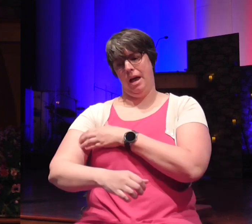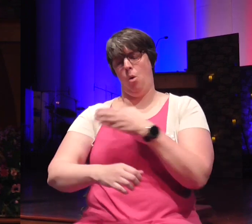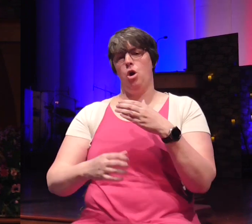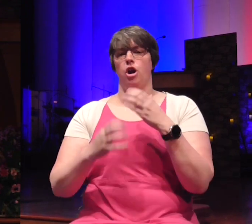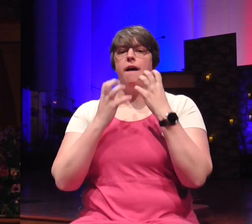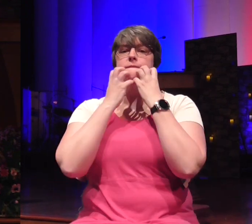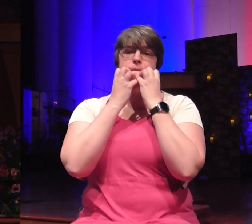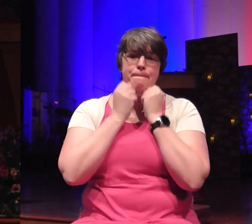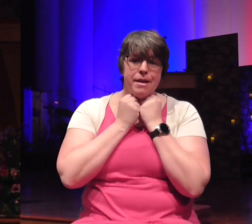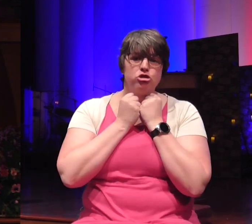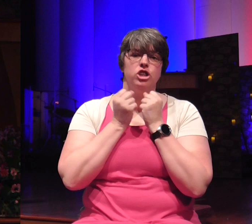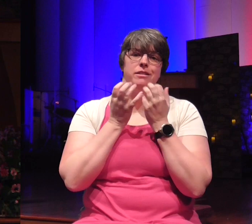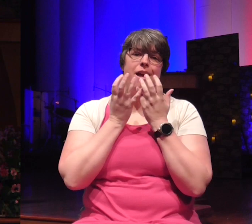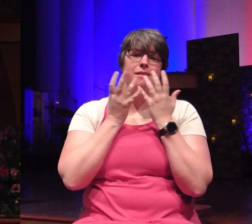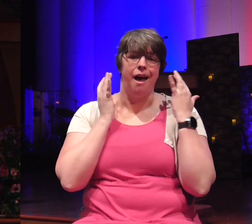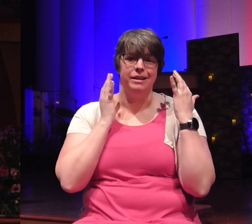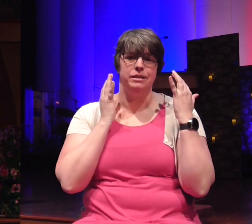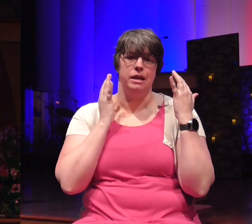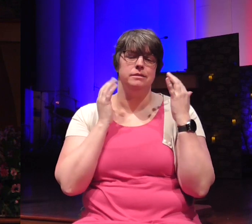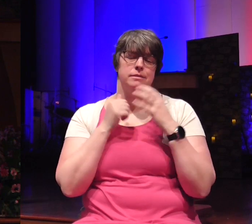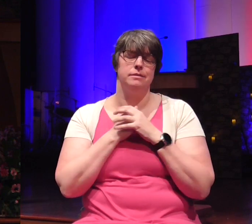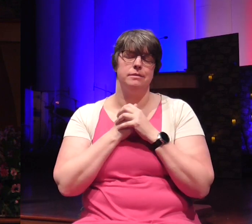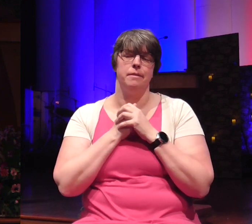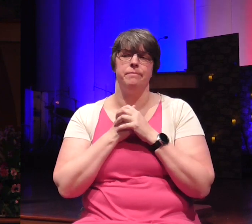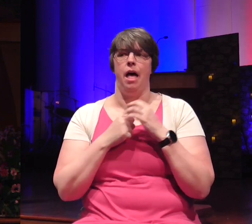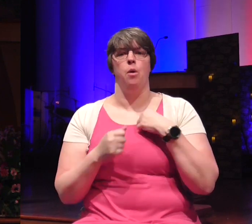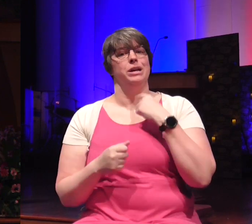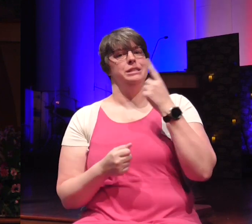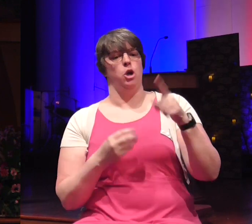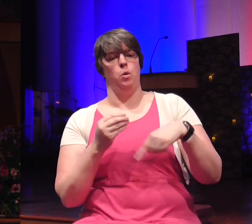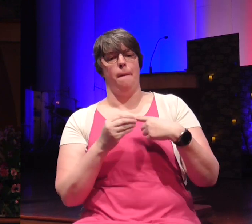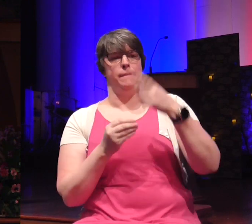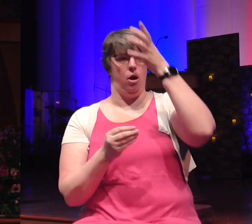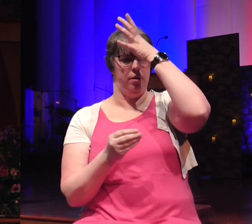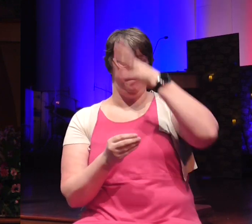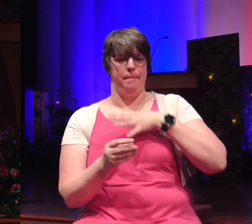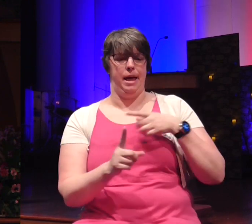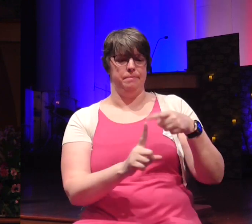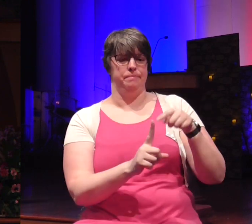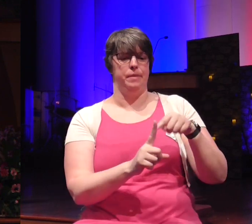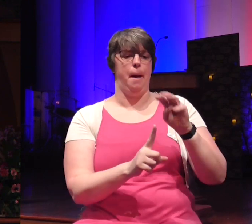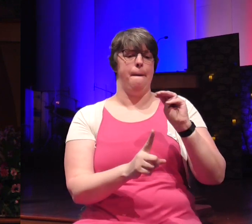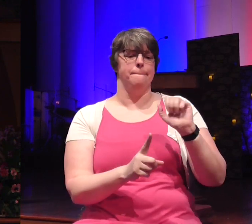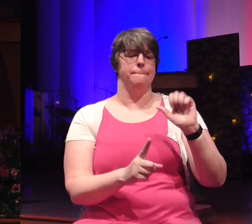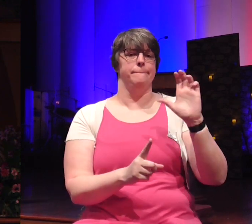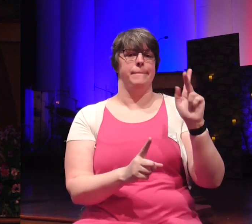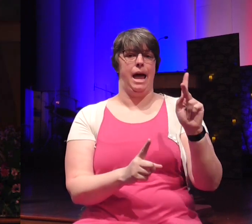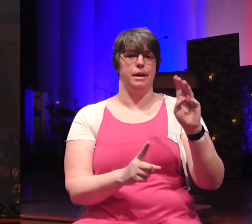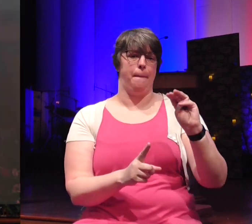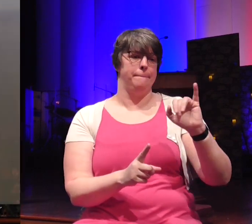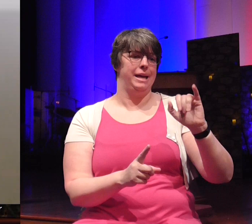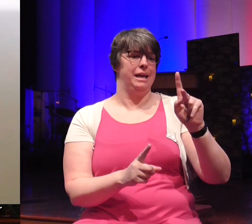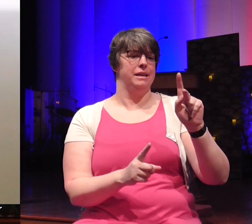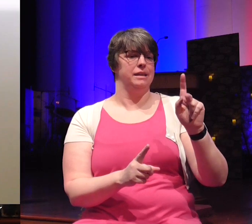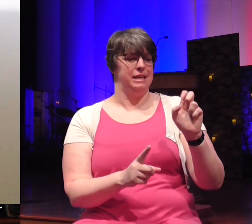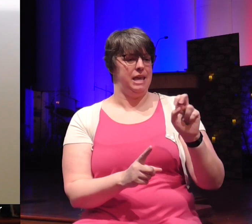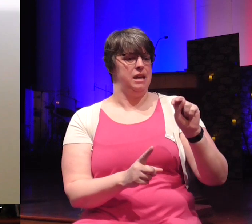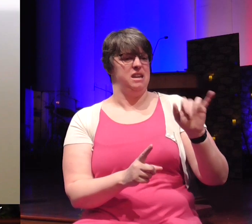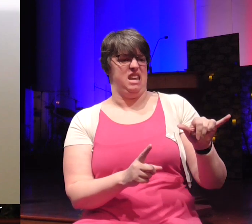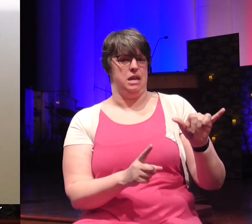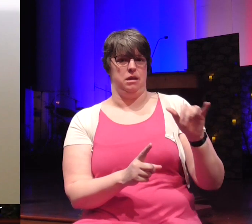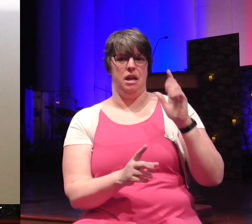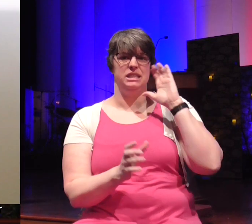kindness we underestimate. Let me tell you about a man named Mac McKinney. His picture is going to be up on the screen here any